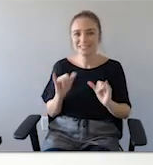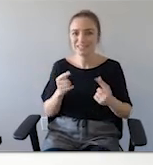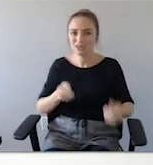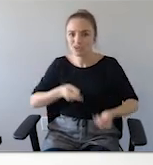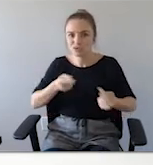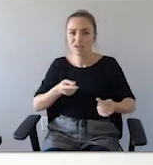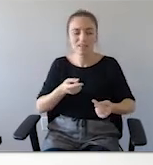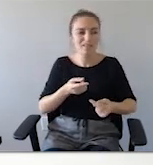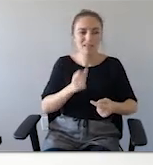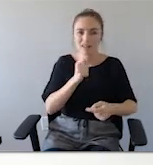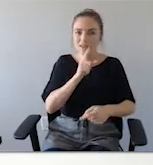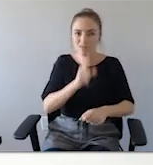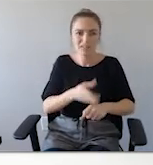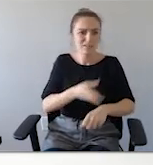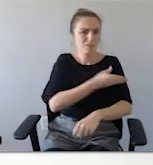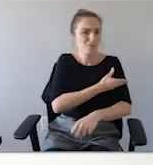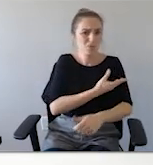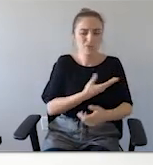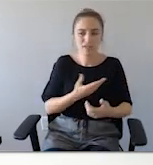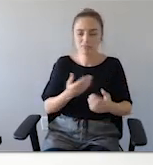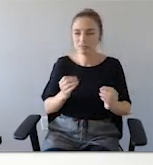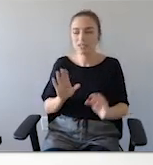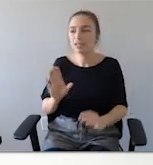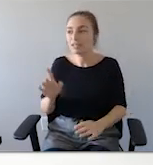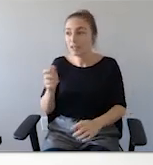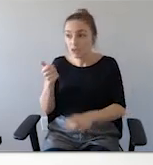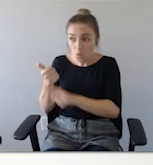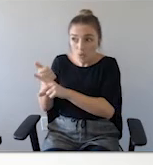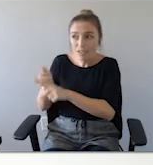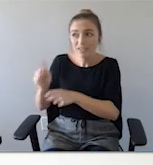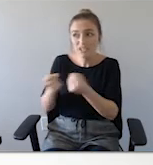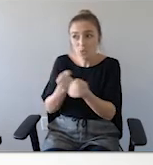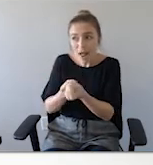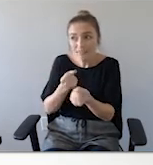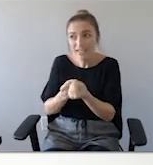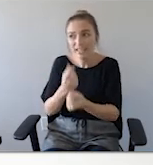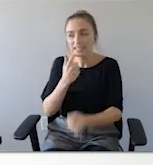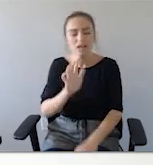not going to work.